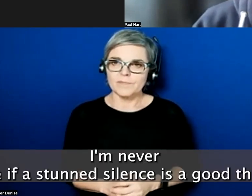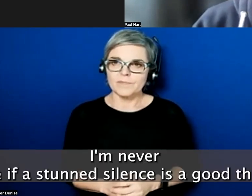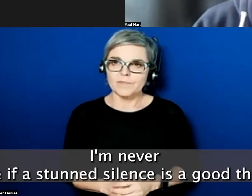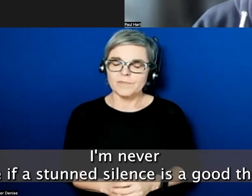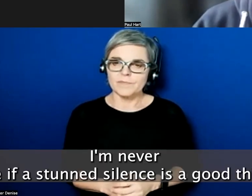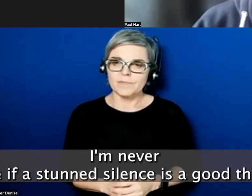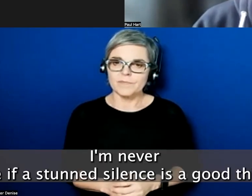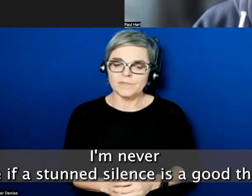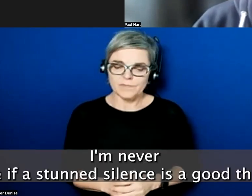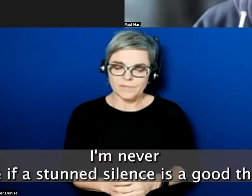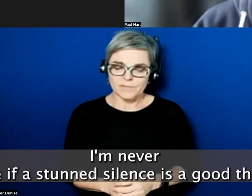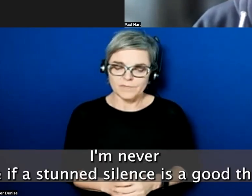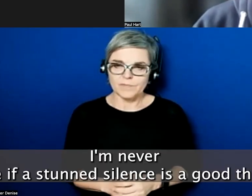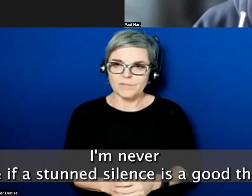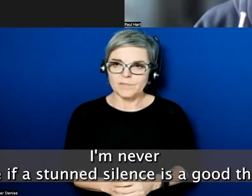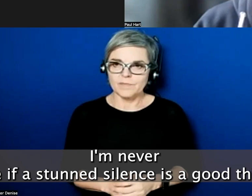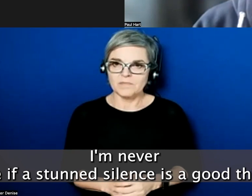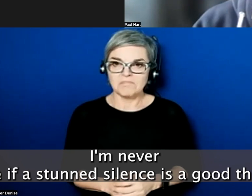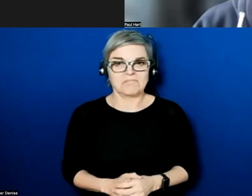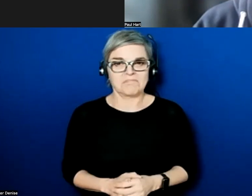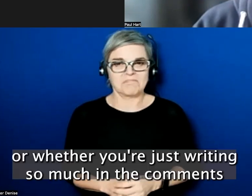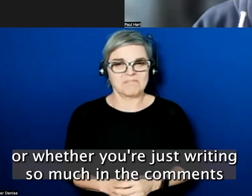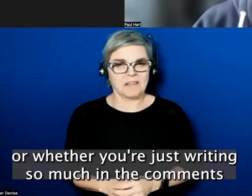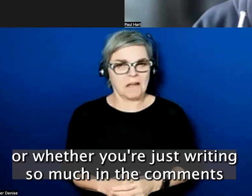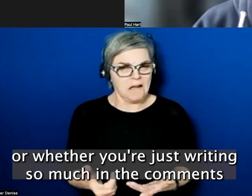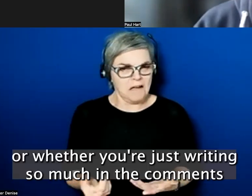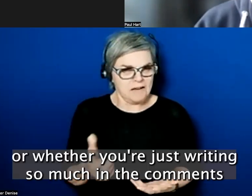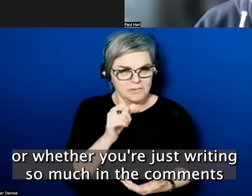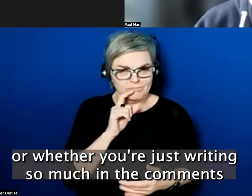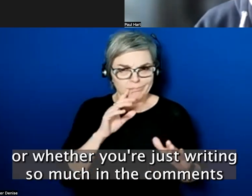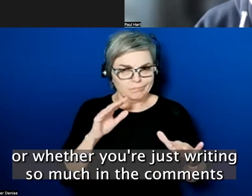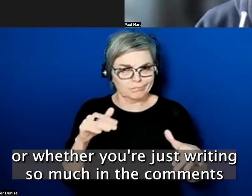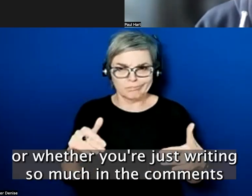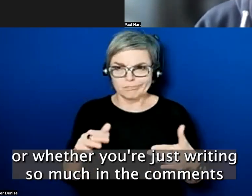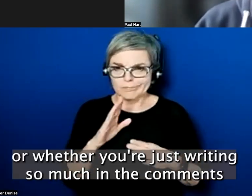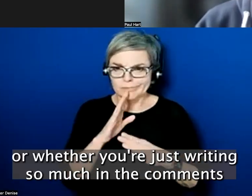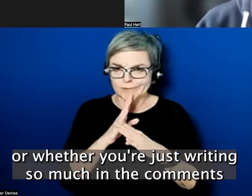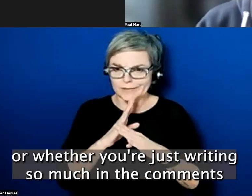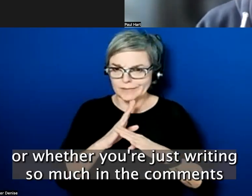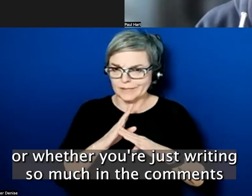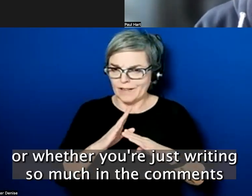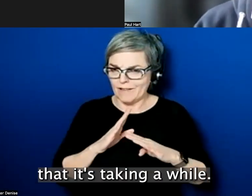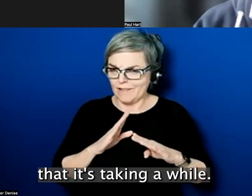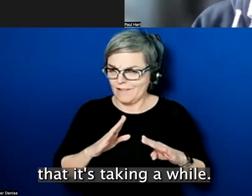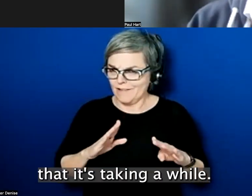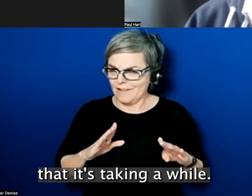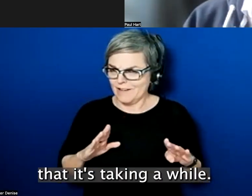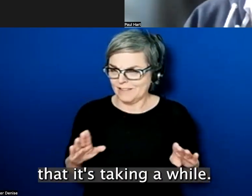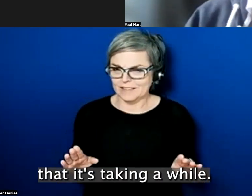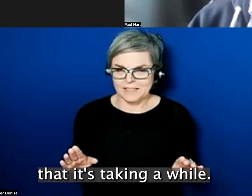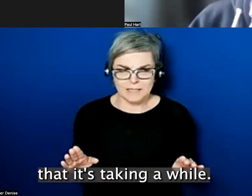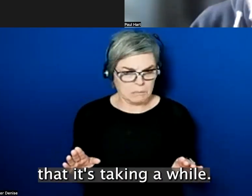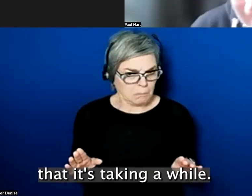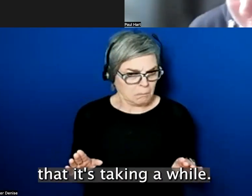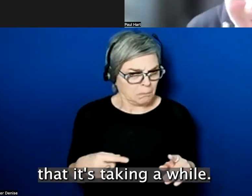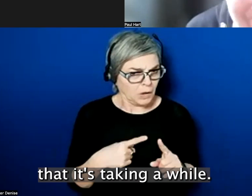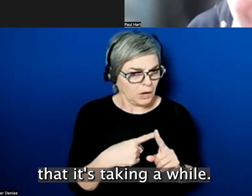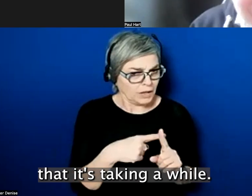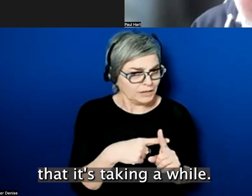I'm never sure if a stunned silence is a good thing or whether you're just writing so much in the comments that it's taking a